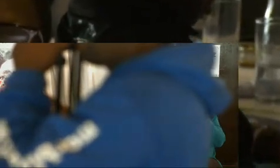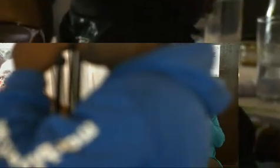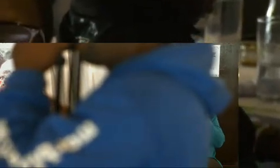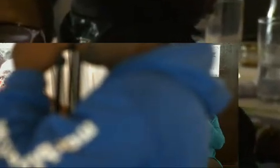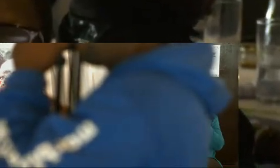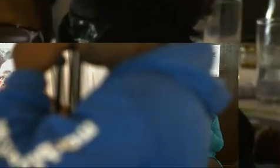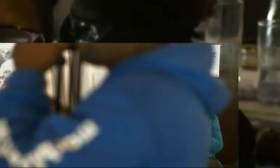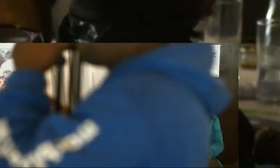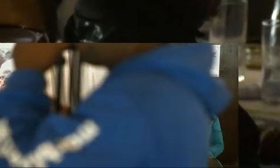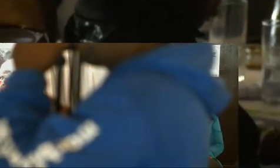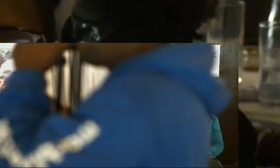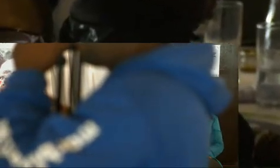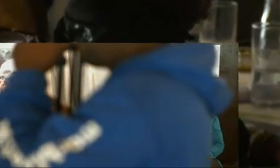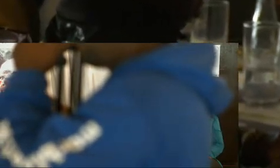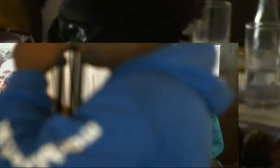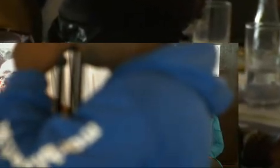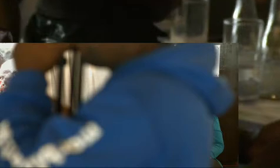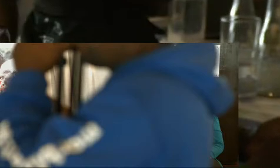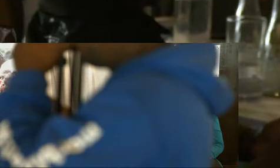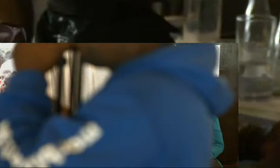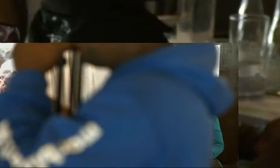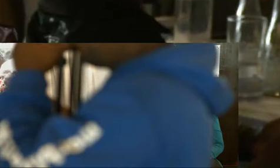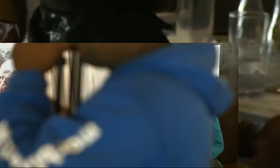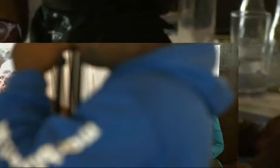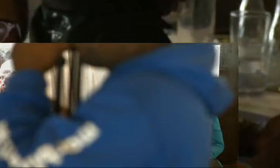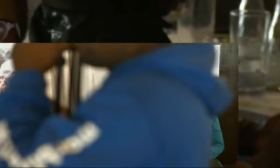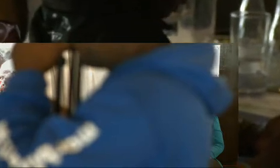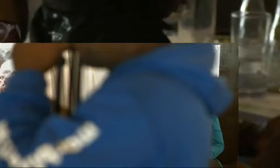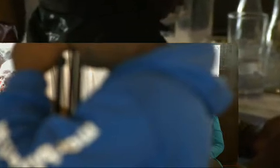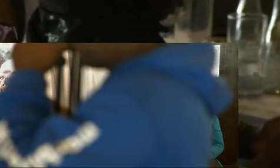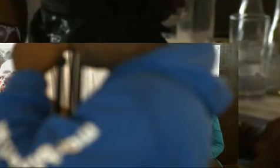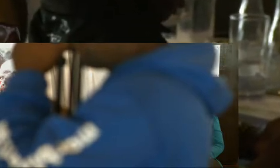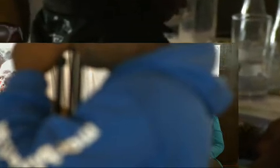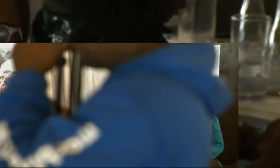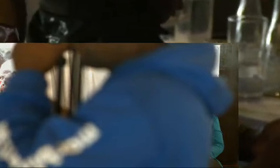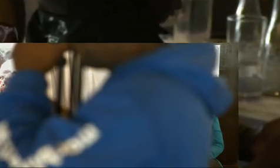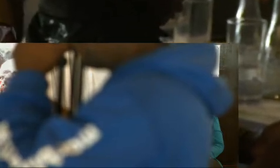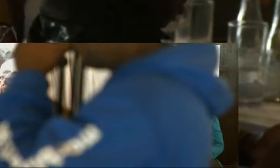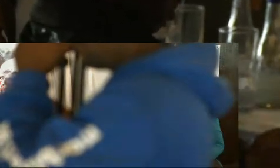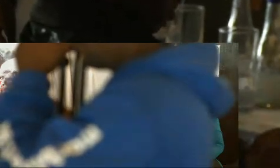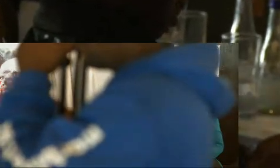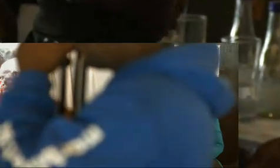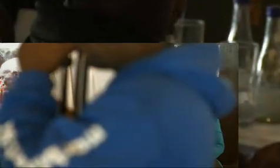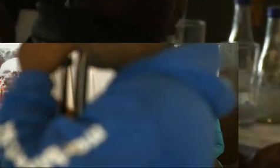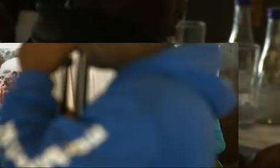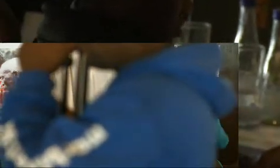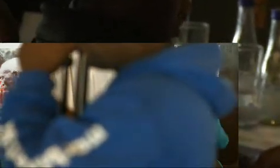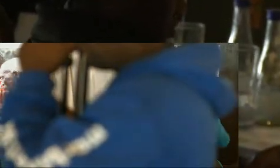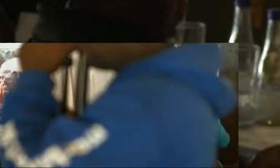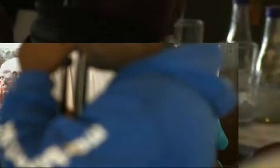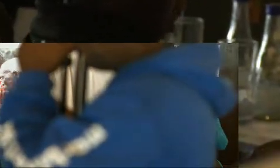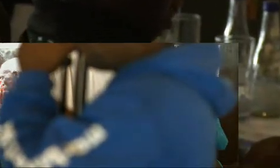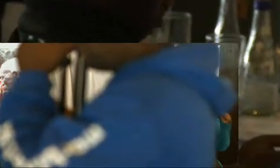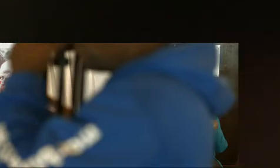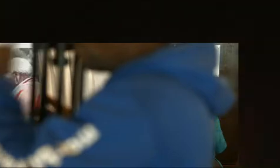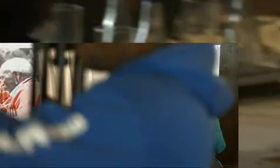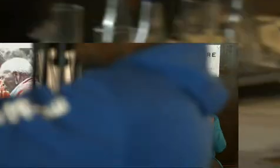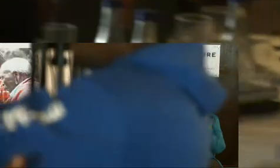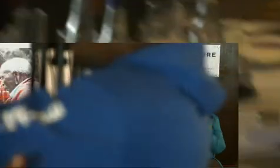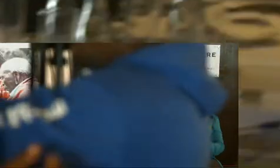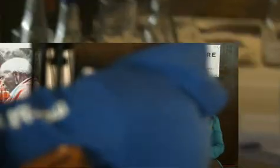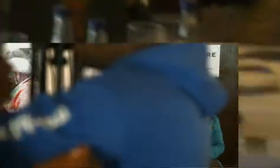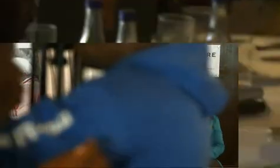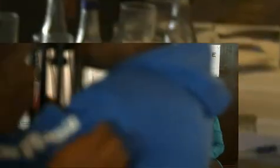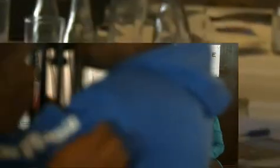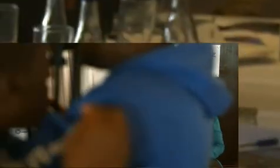um we understand that we had a we had a car we had a campaign against the new CBC and